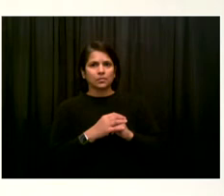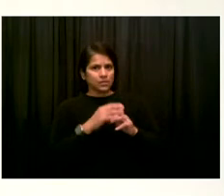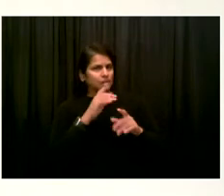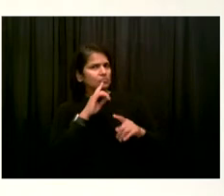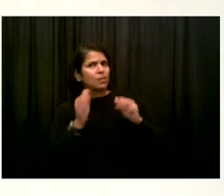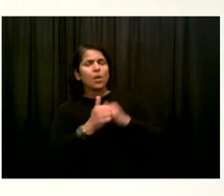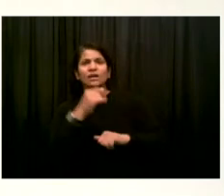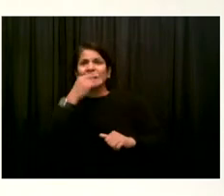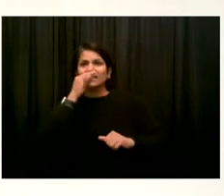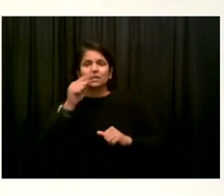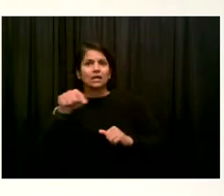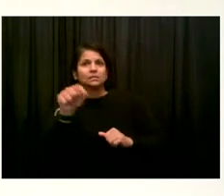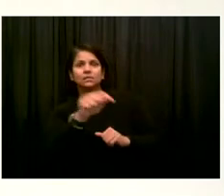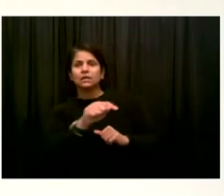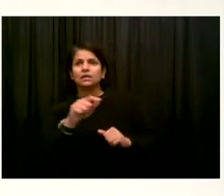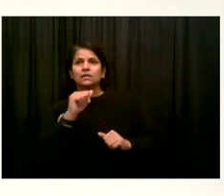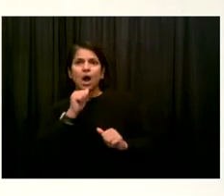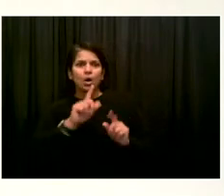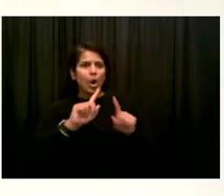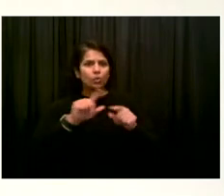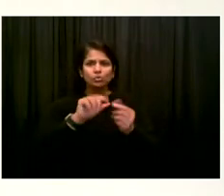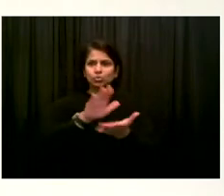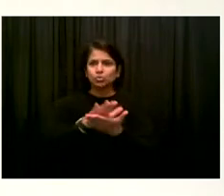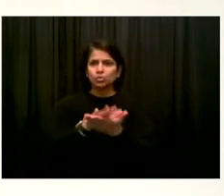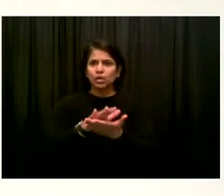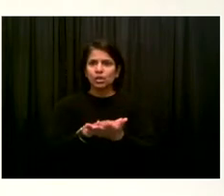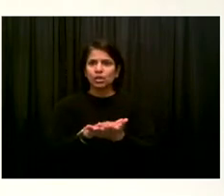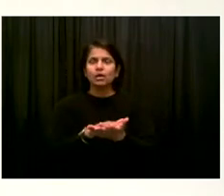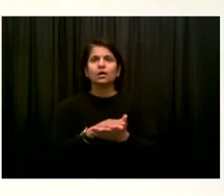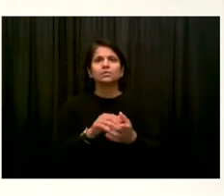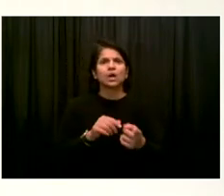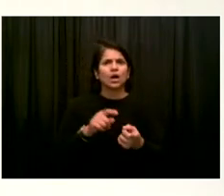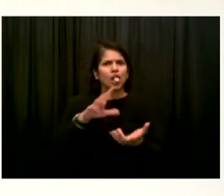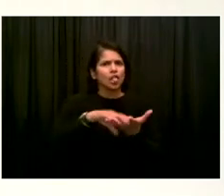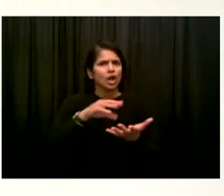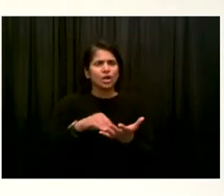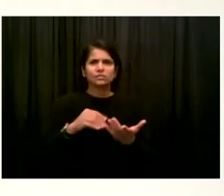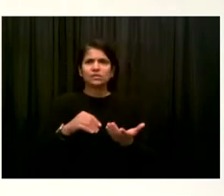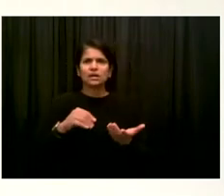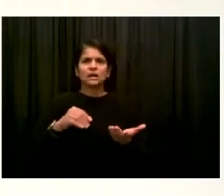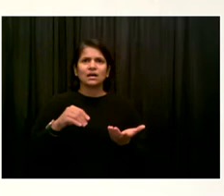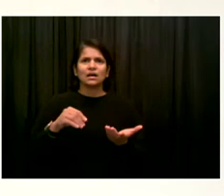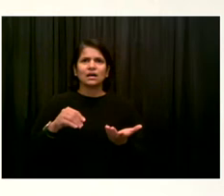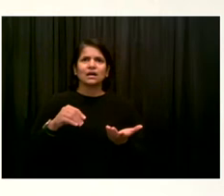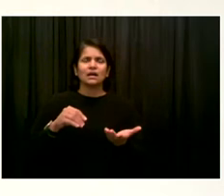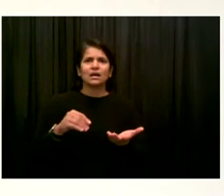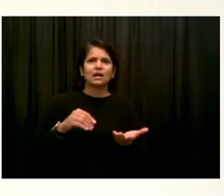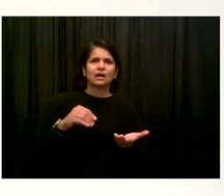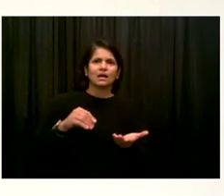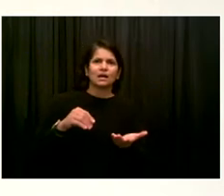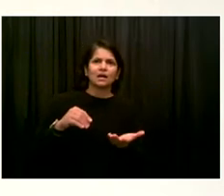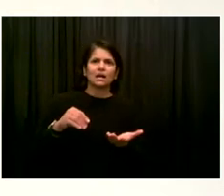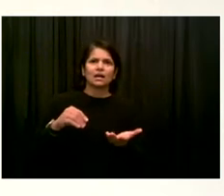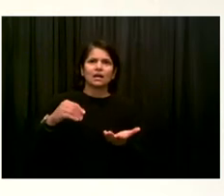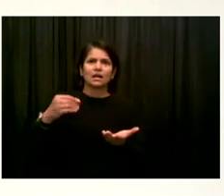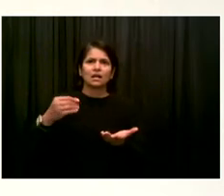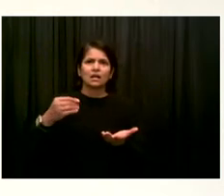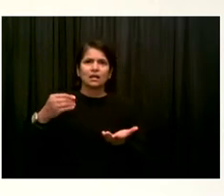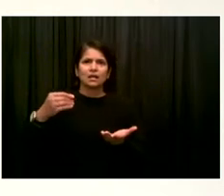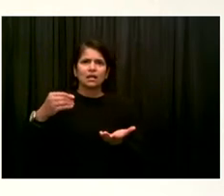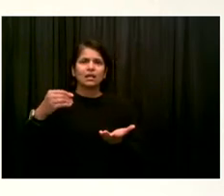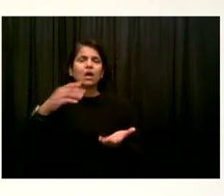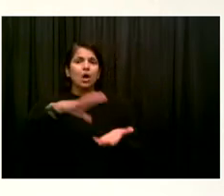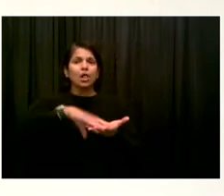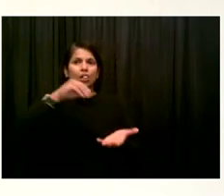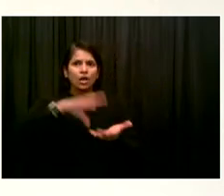outside the household. And so kind of, I guess the message is that, you know, schools with all the measures we have now are safe, especially if your child is vaccinated.